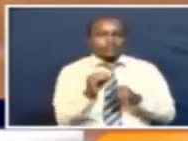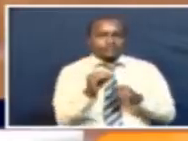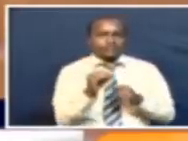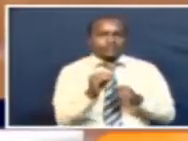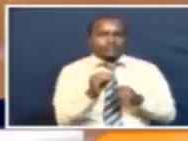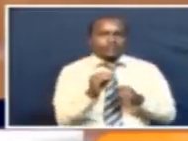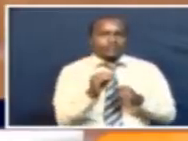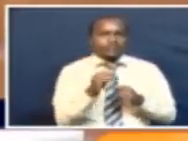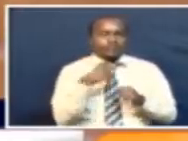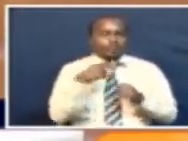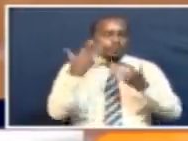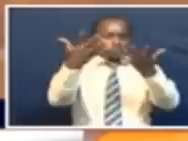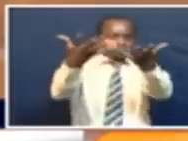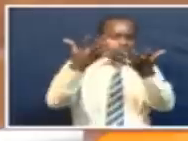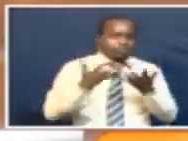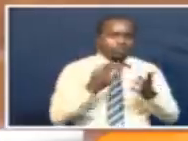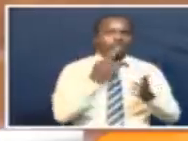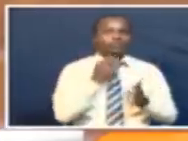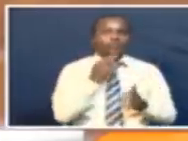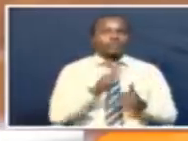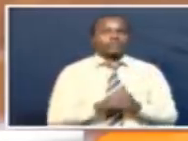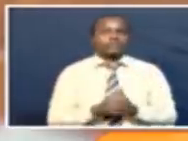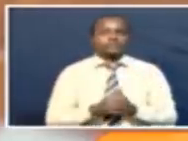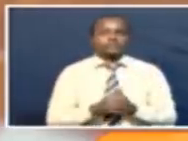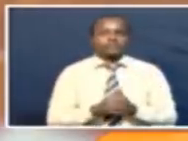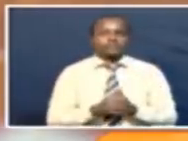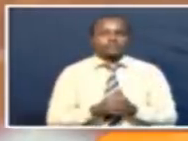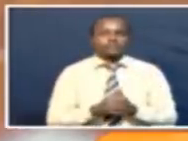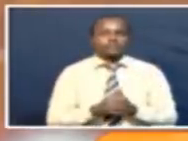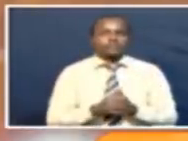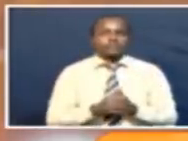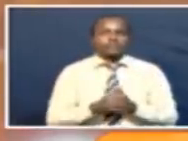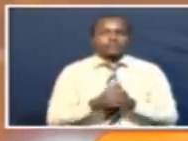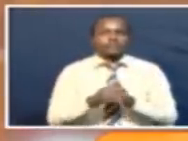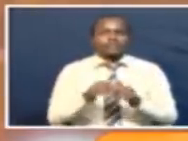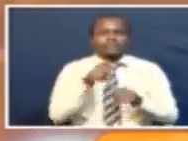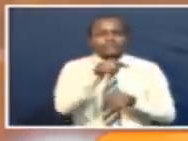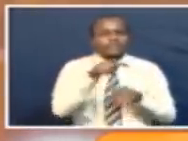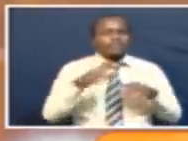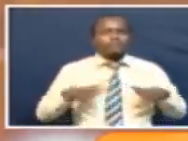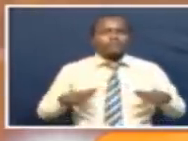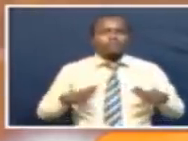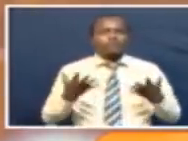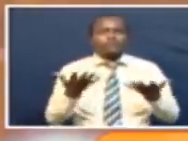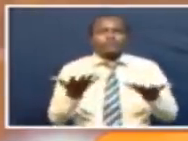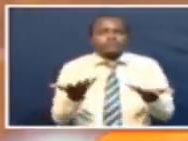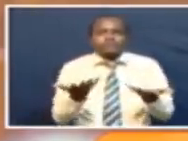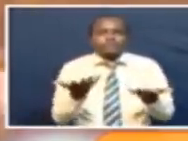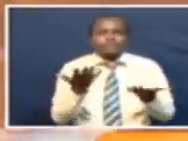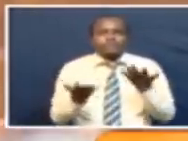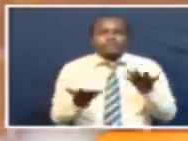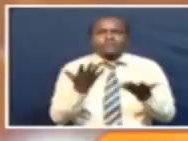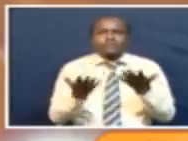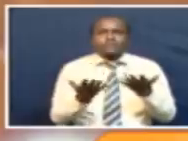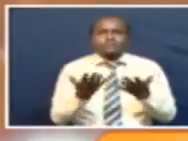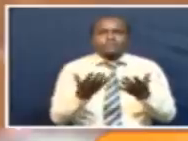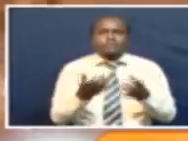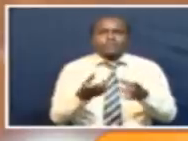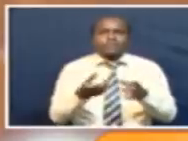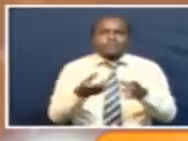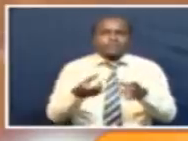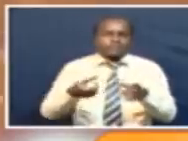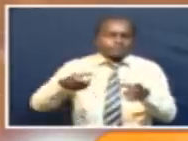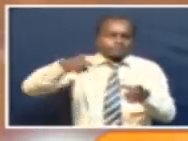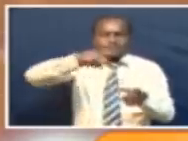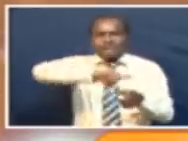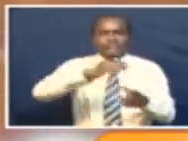sugar. Can you certain us of the hygiene of those people? They could have even put some sugar with metals